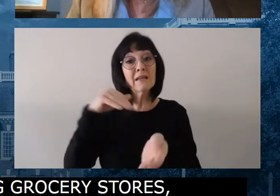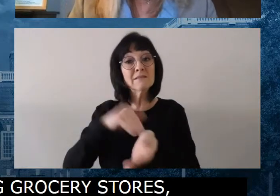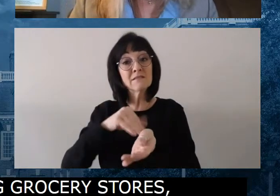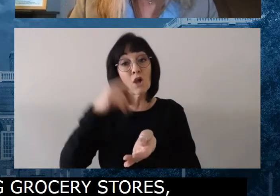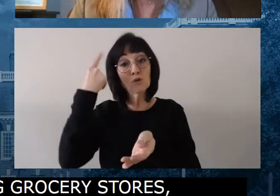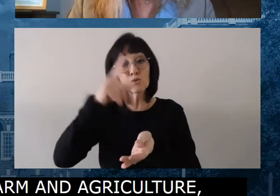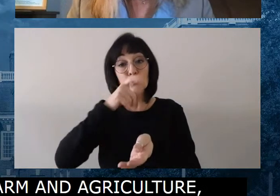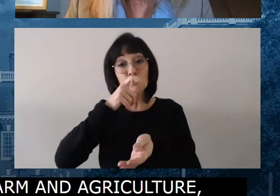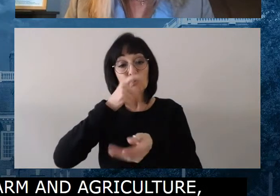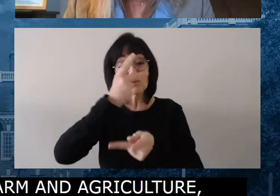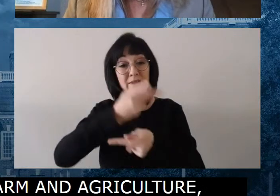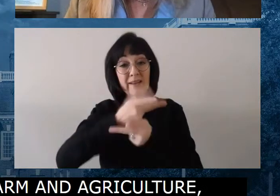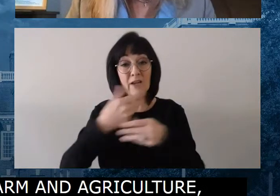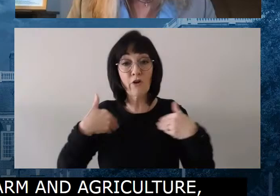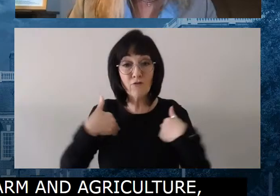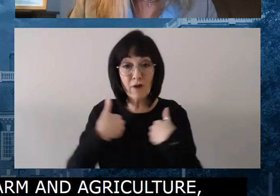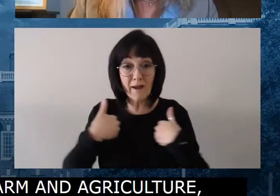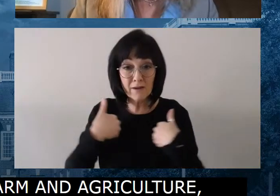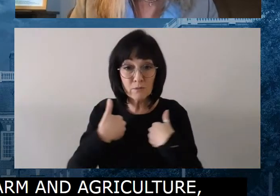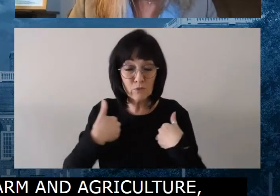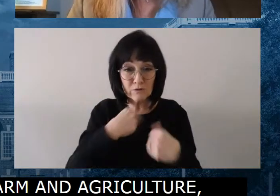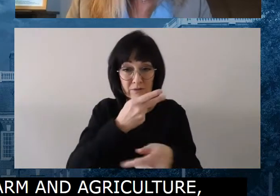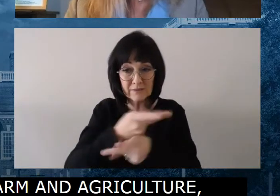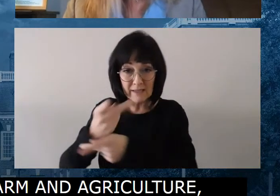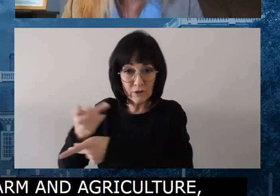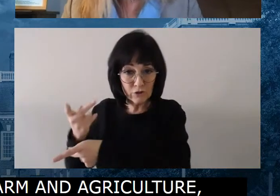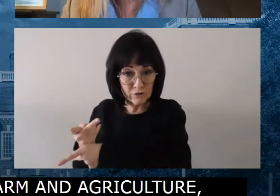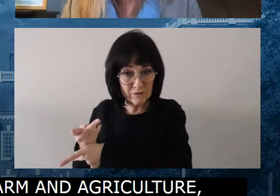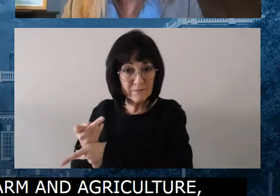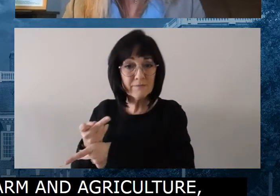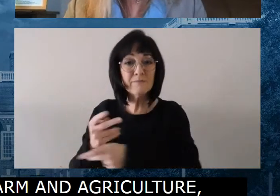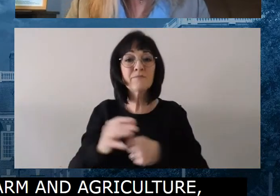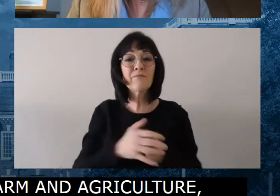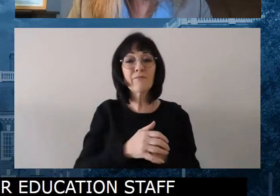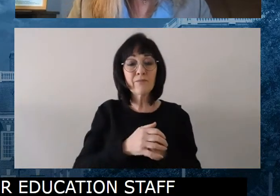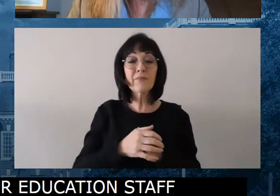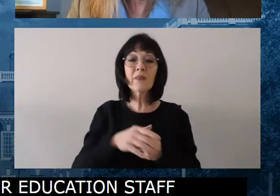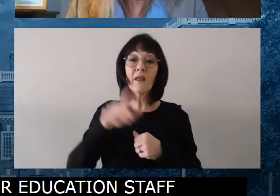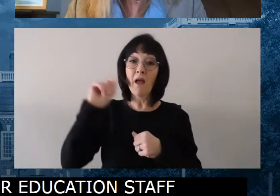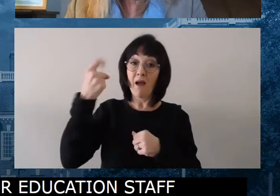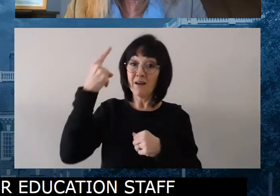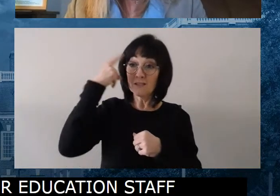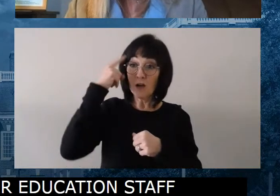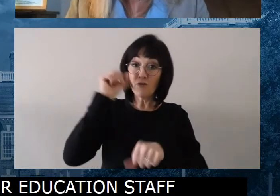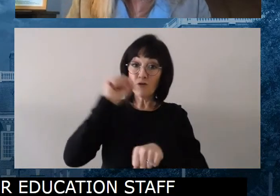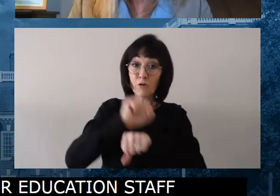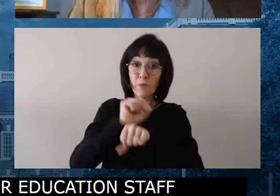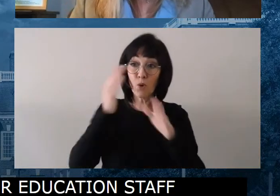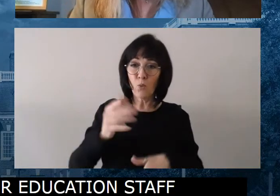staff working in person, as well as county and local governments. And this week we